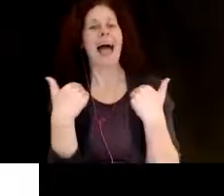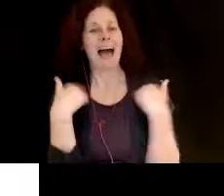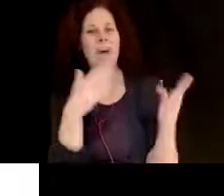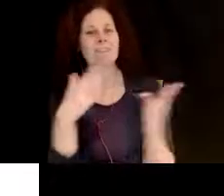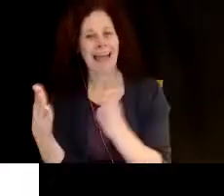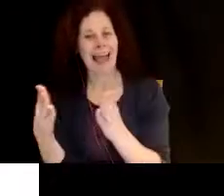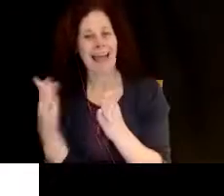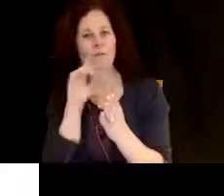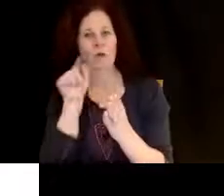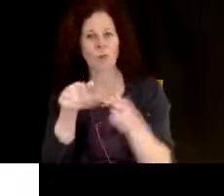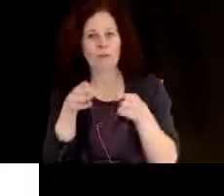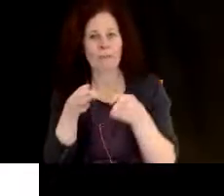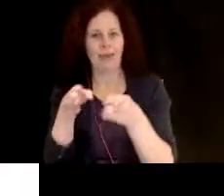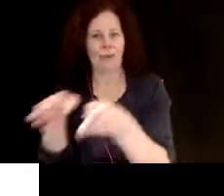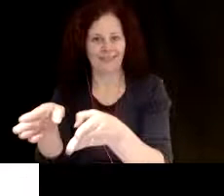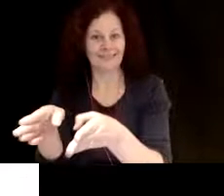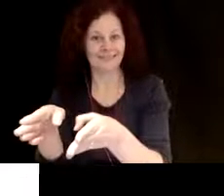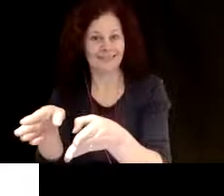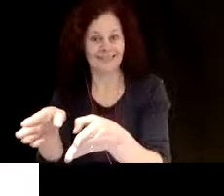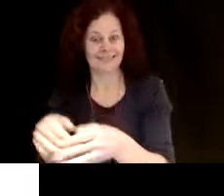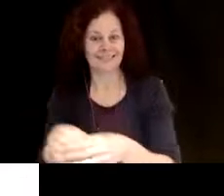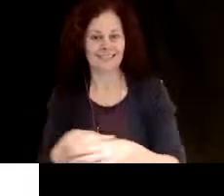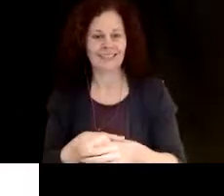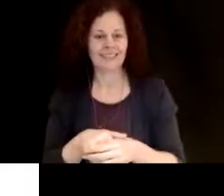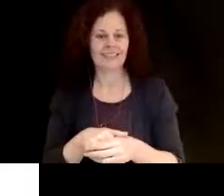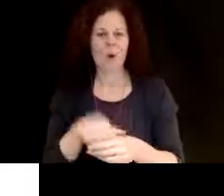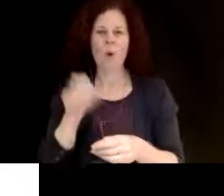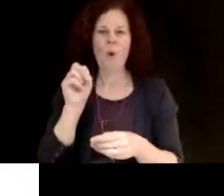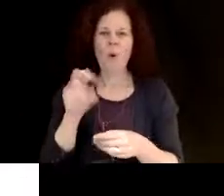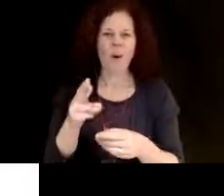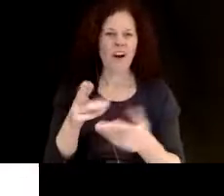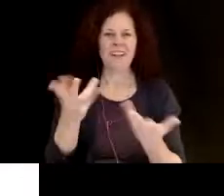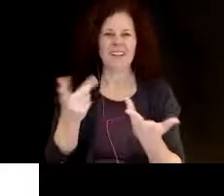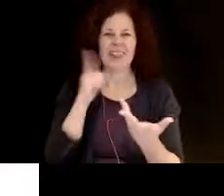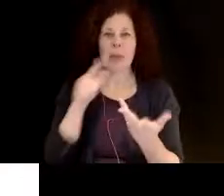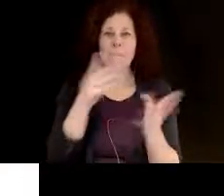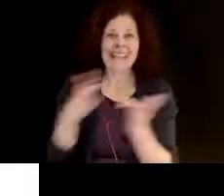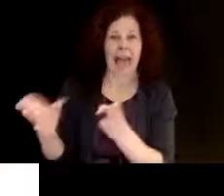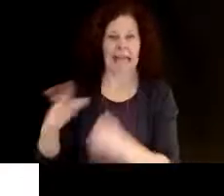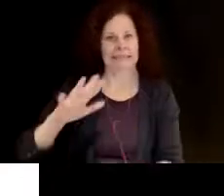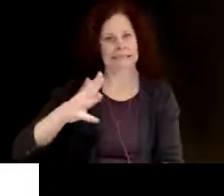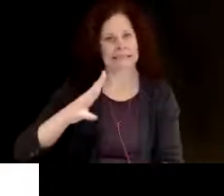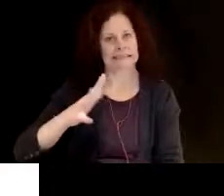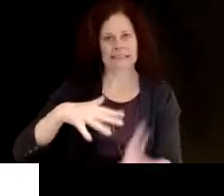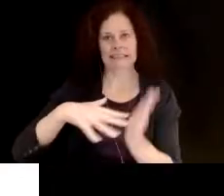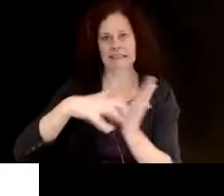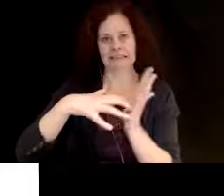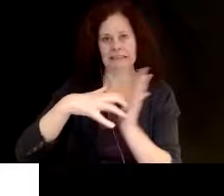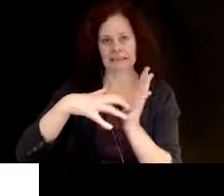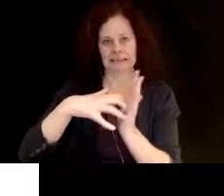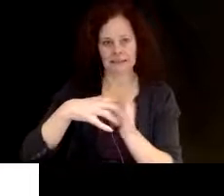the plans was not strong. None of them met all the minimum criteria required. And what you could see is, pretty